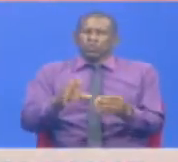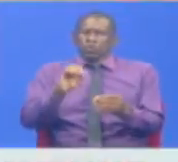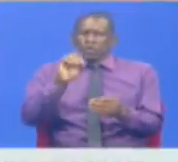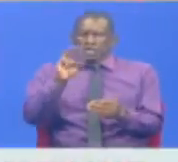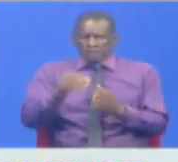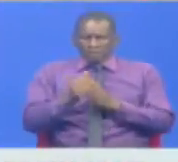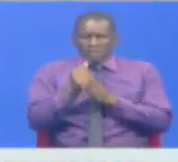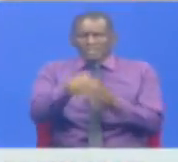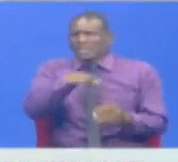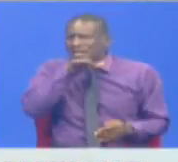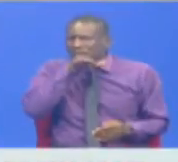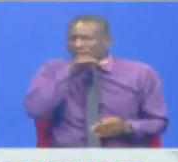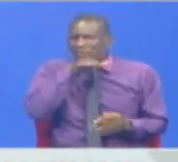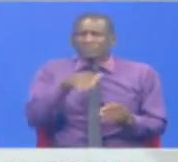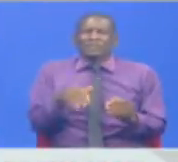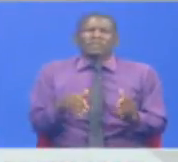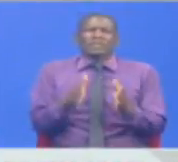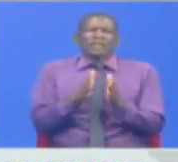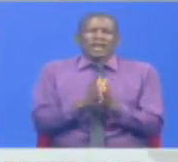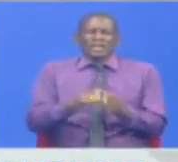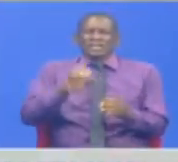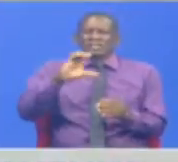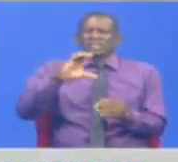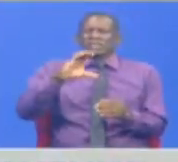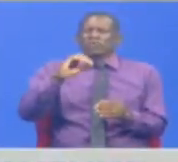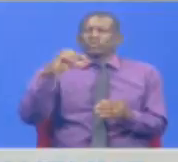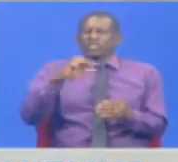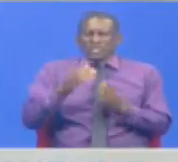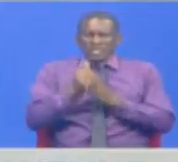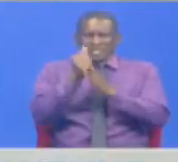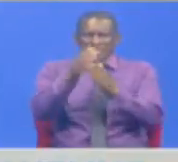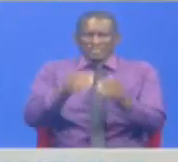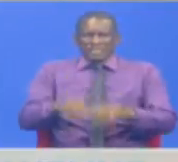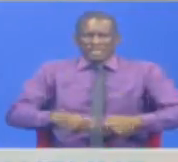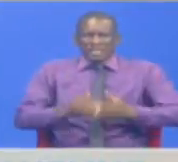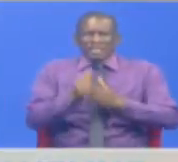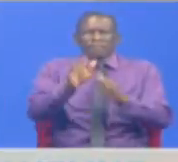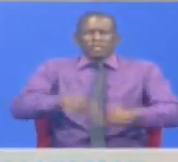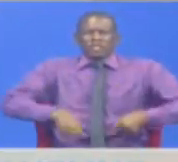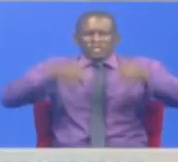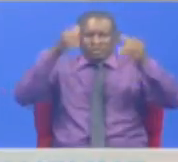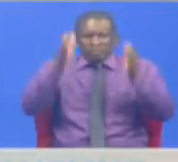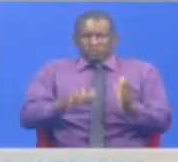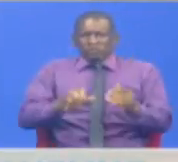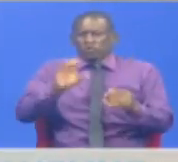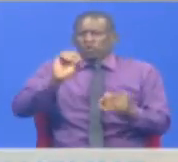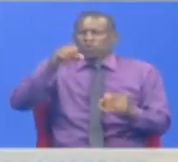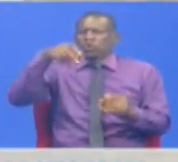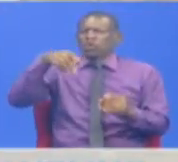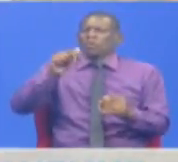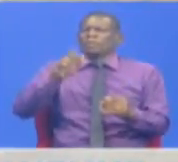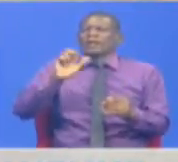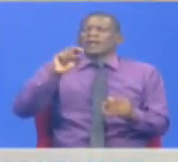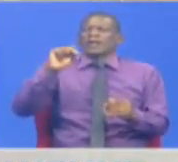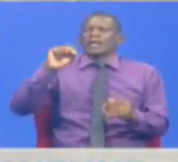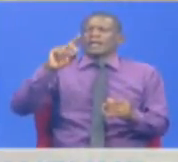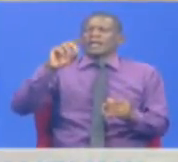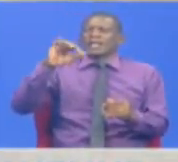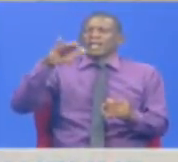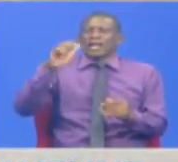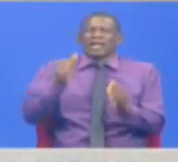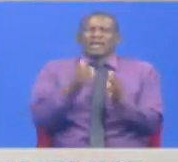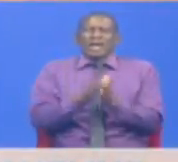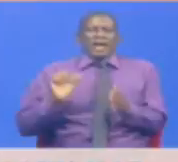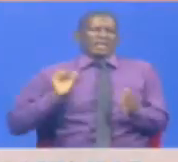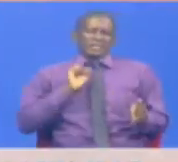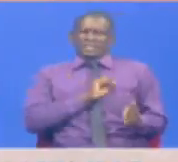leader Raila Odinga, and COG leadership led by Chair Wycliffe Oparanya and the Senate's leadership met in the morning at